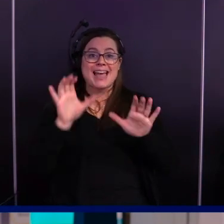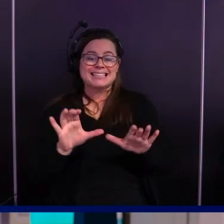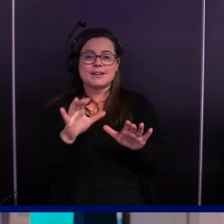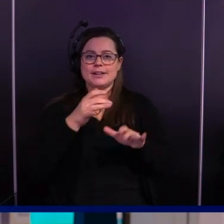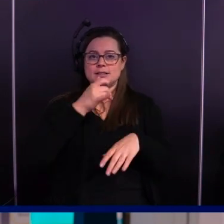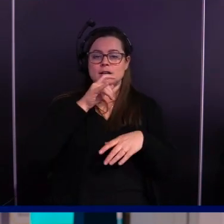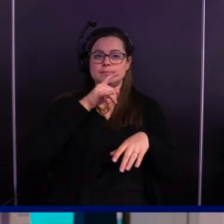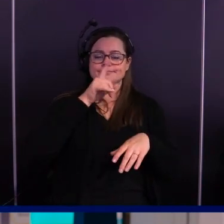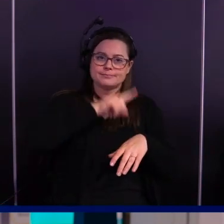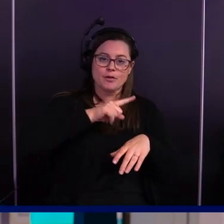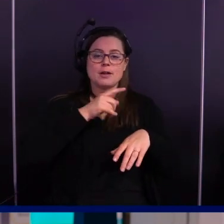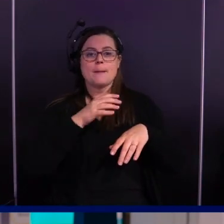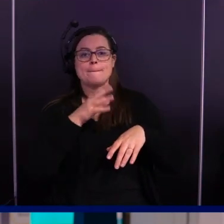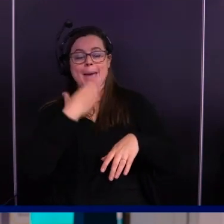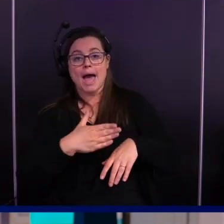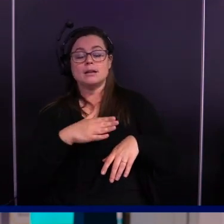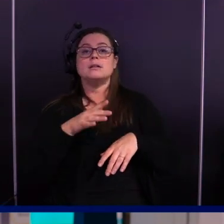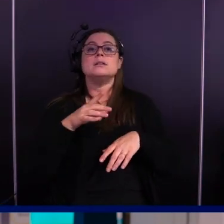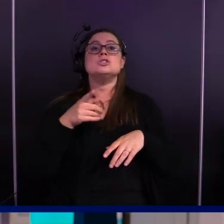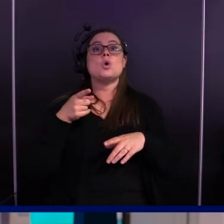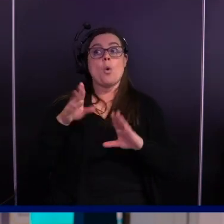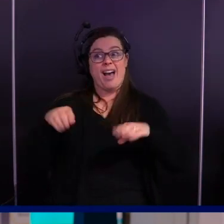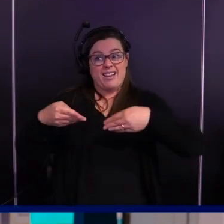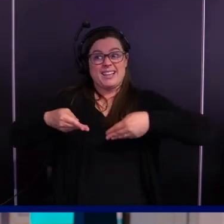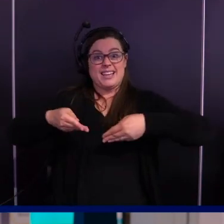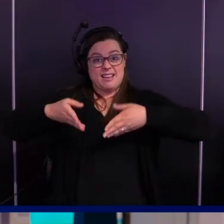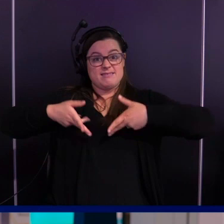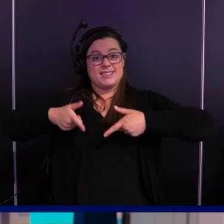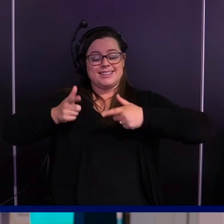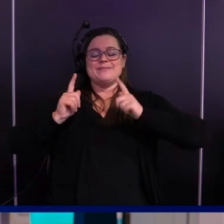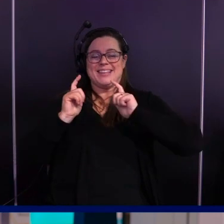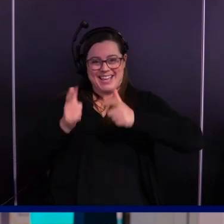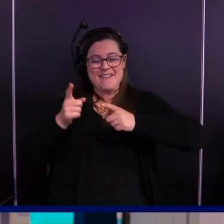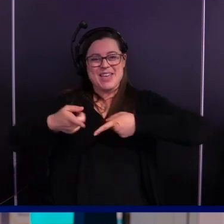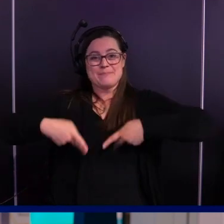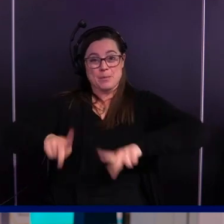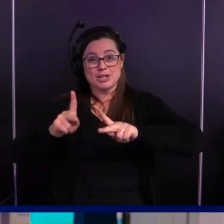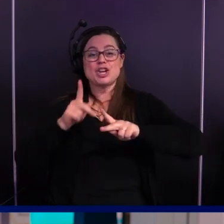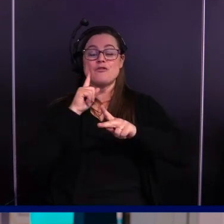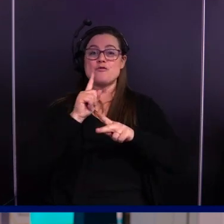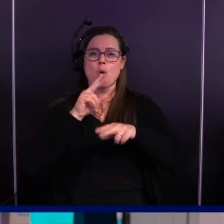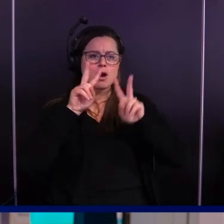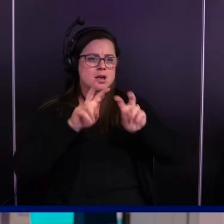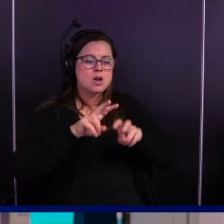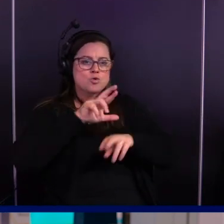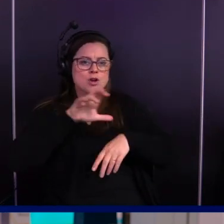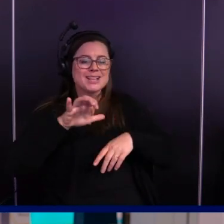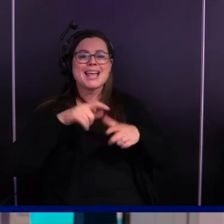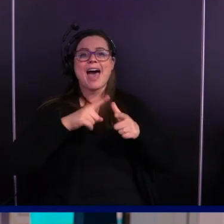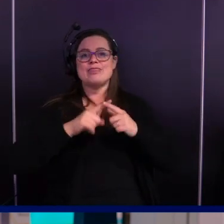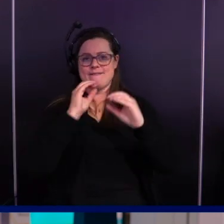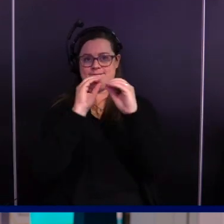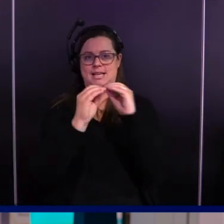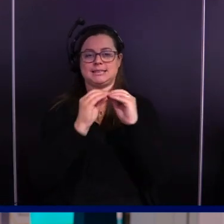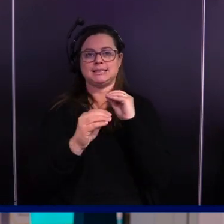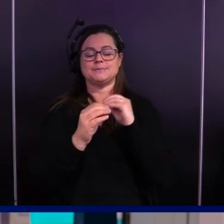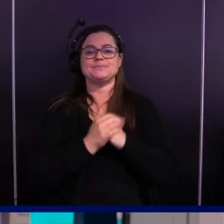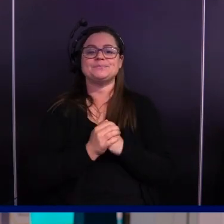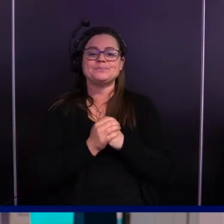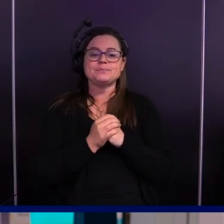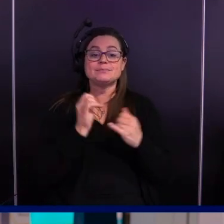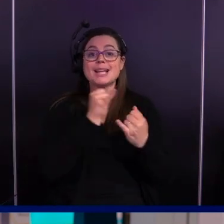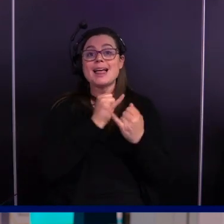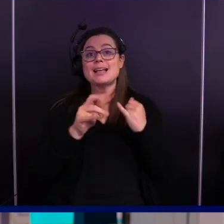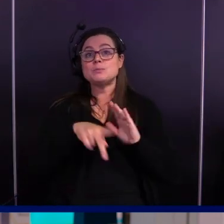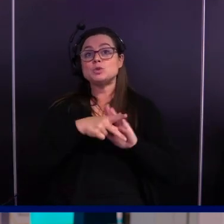the detective to find out the root cause and then implement the fixes. The last one is like last persona is